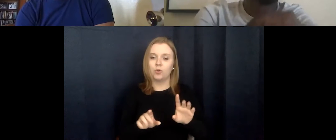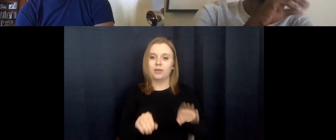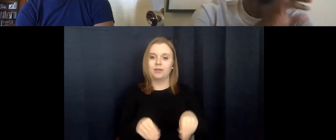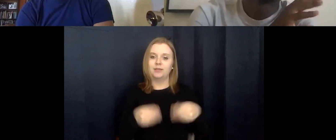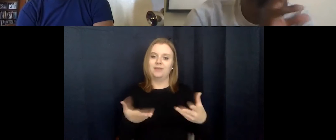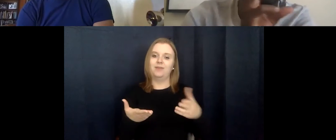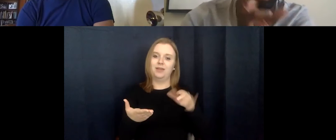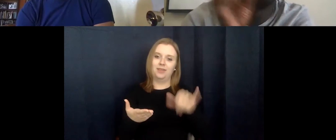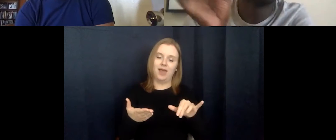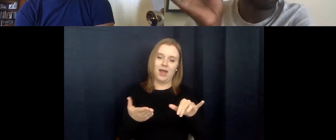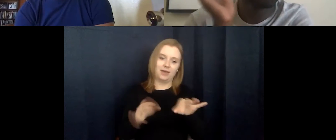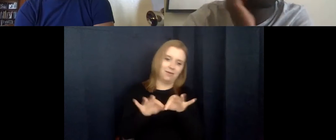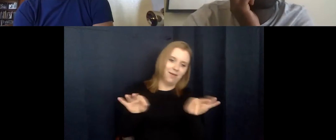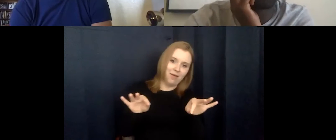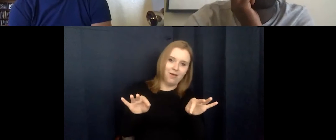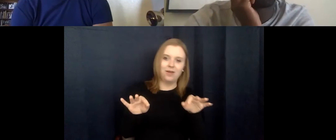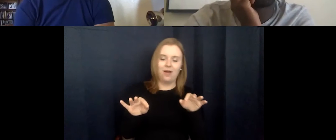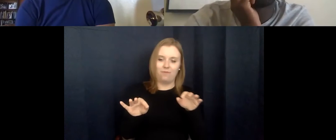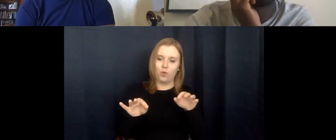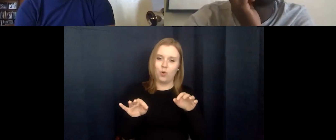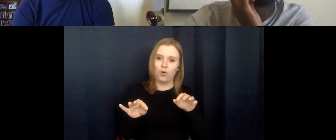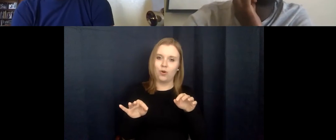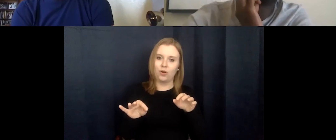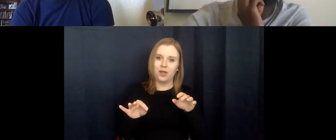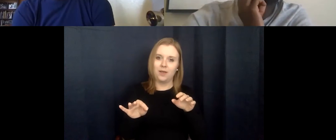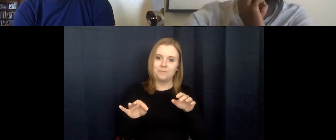like, you know, mobilizing.